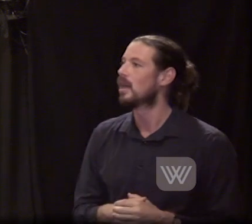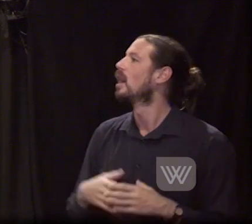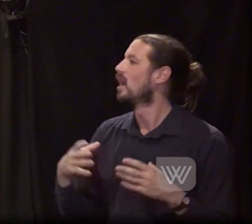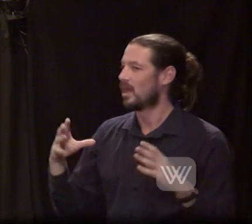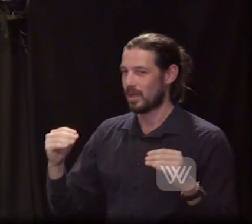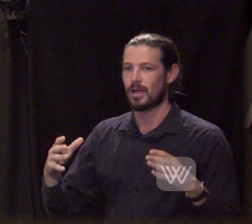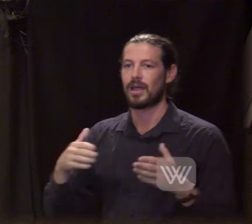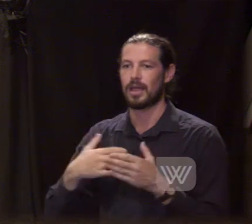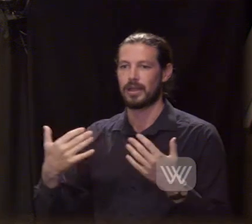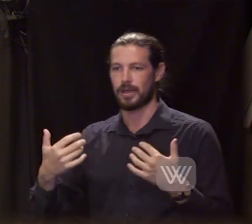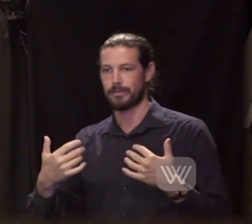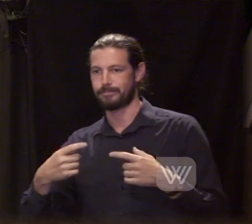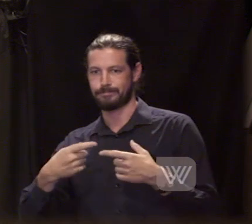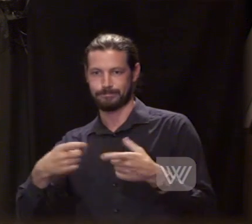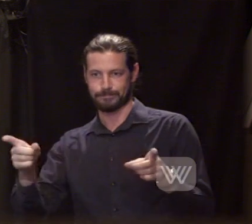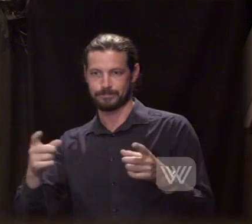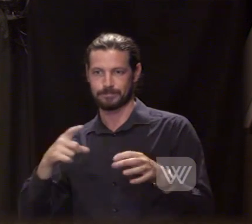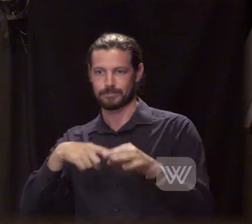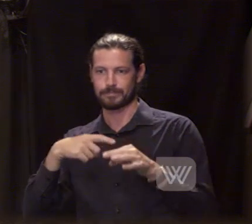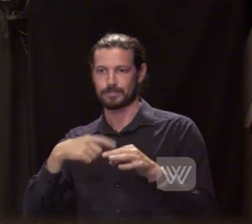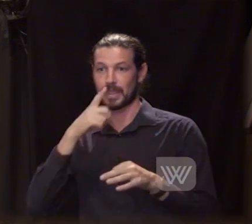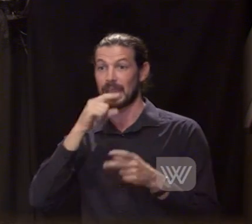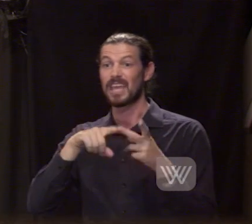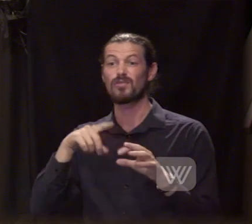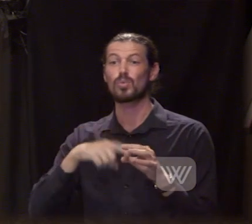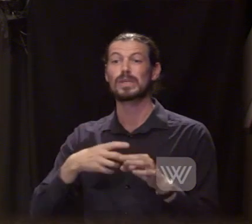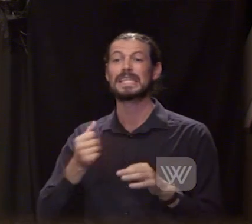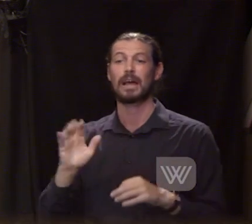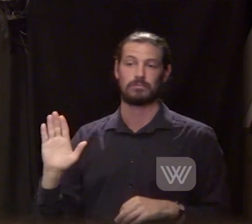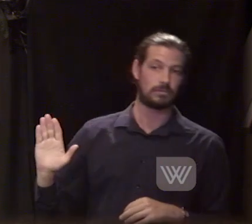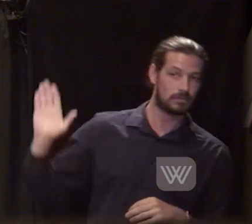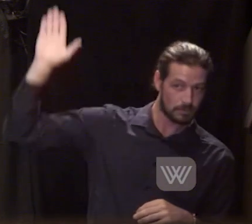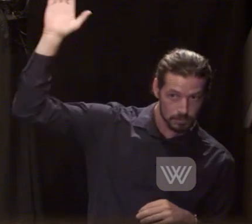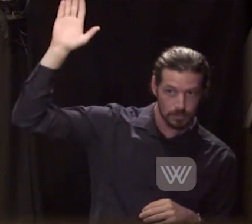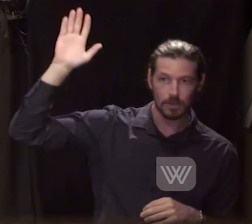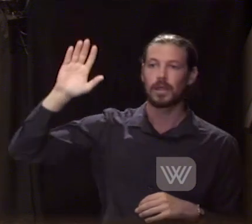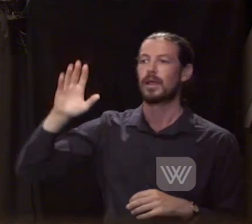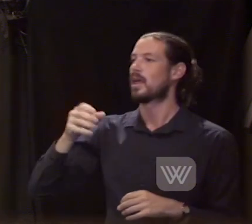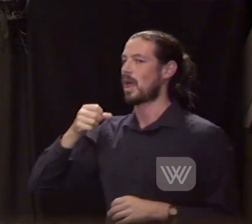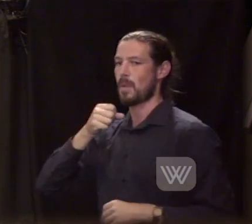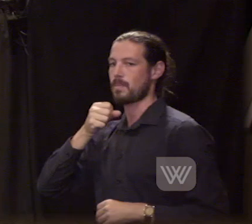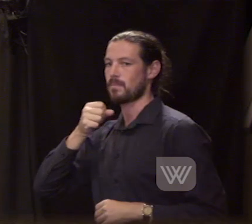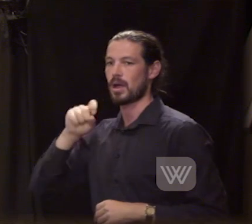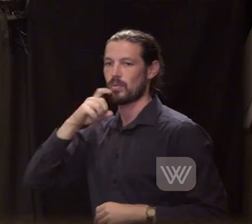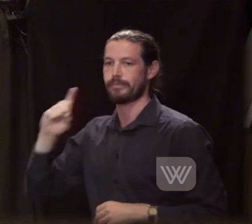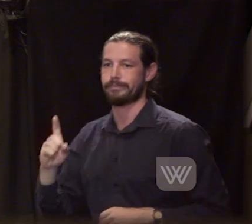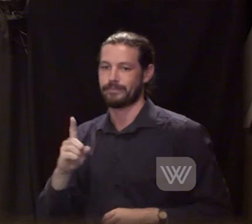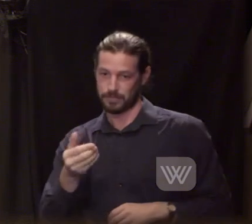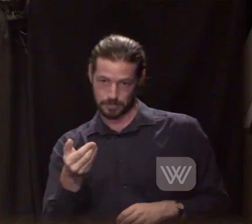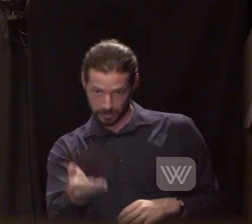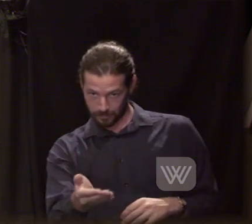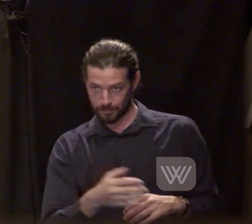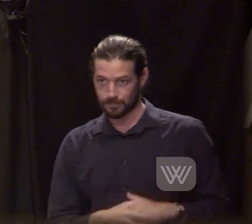up the floor to you all. If you could raise your hand, and we'll and wait till you get a mic from one of our